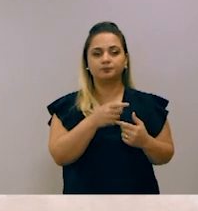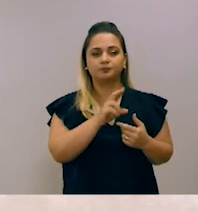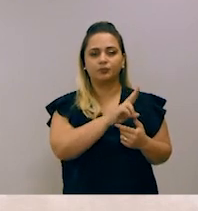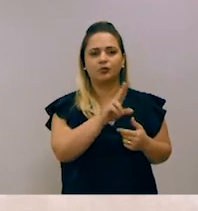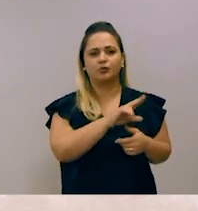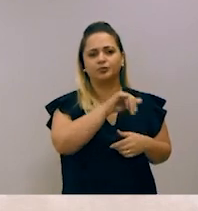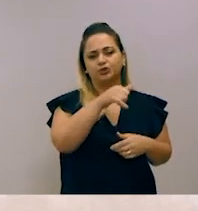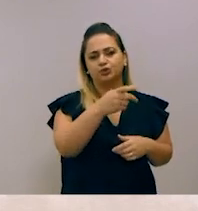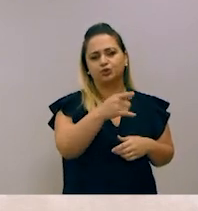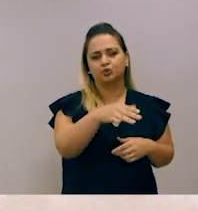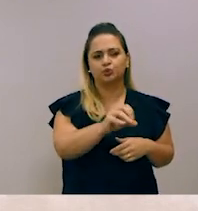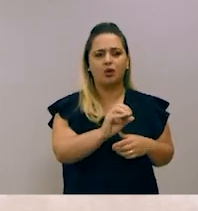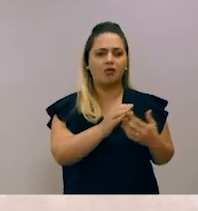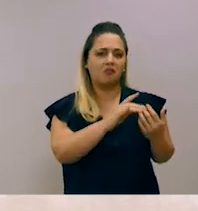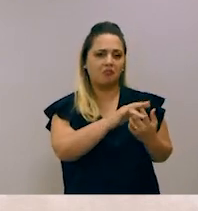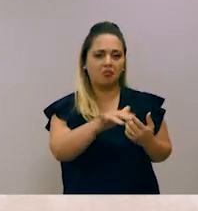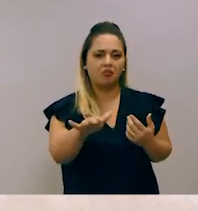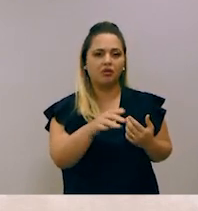the name